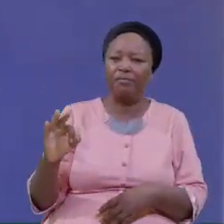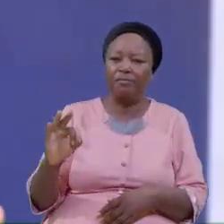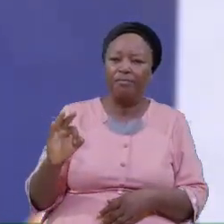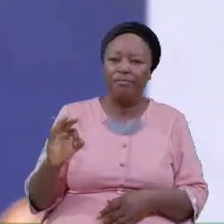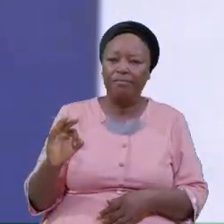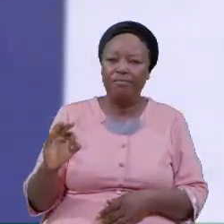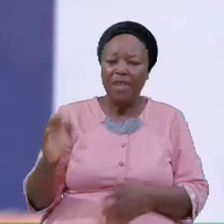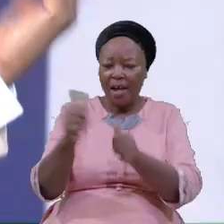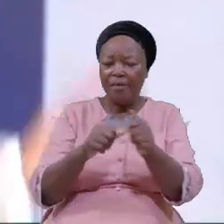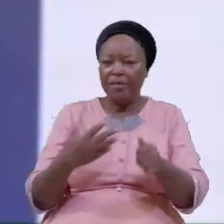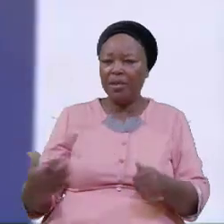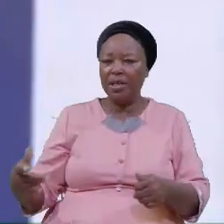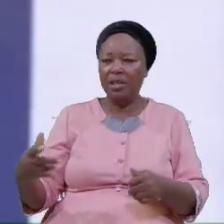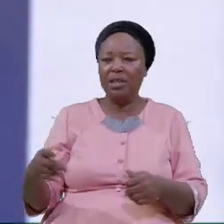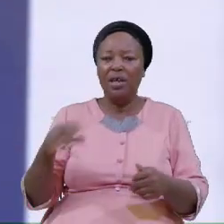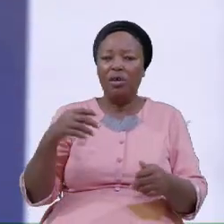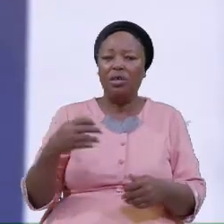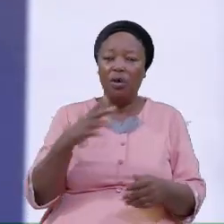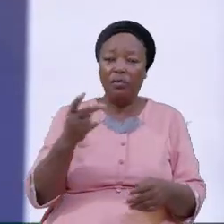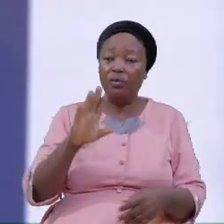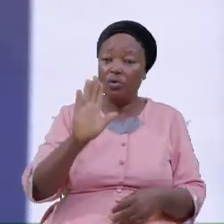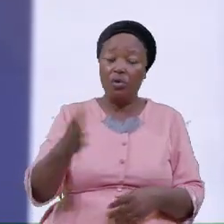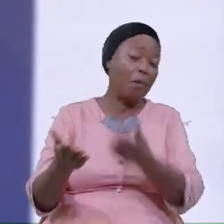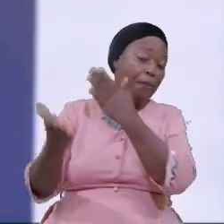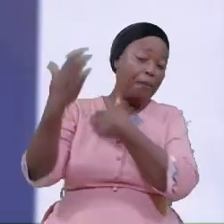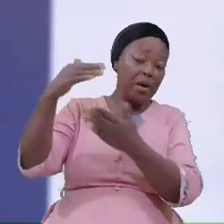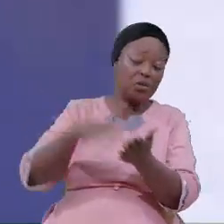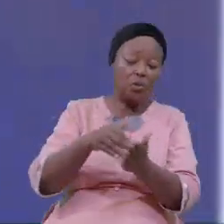Everything of your past weakness is burnt up.